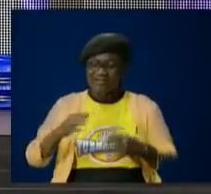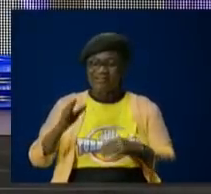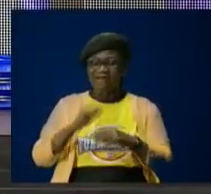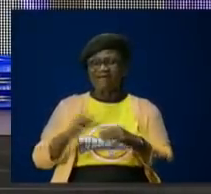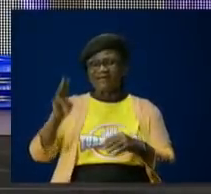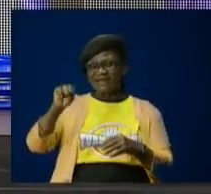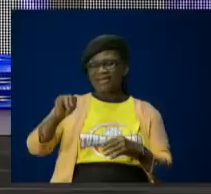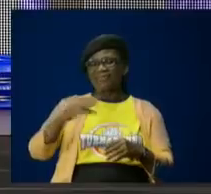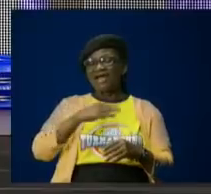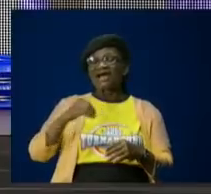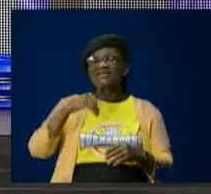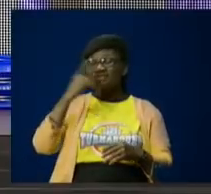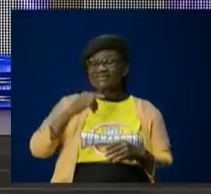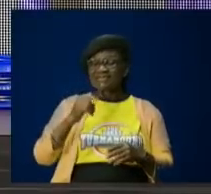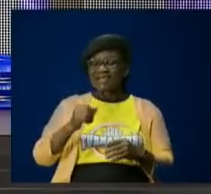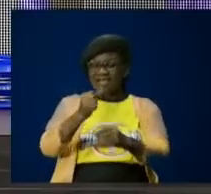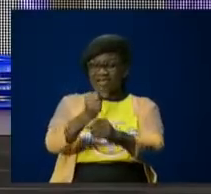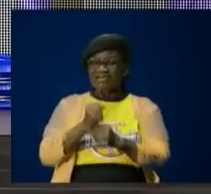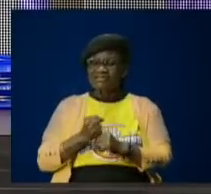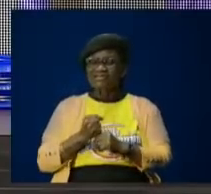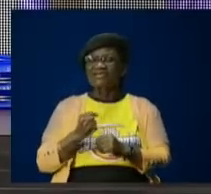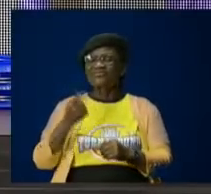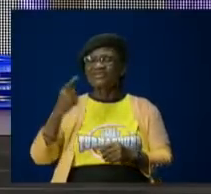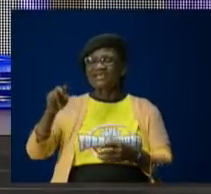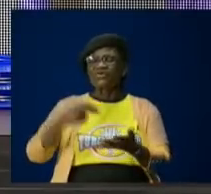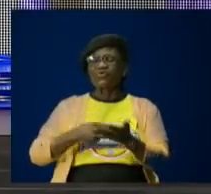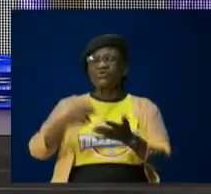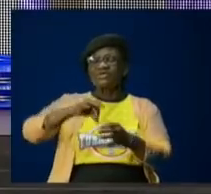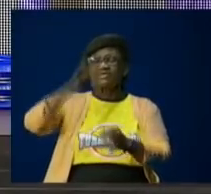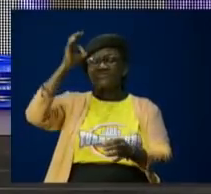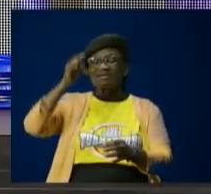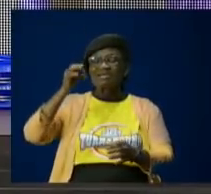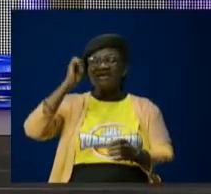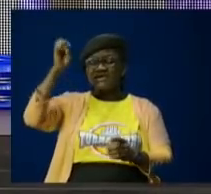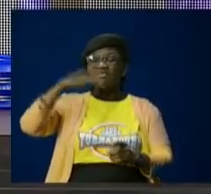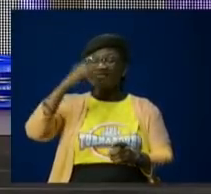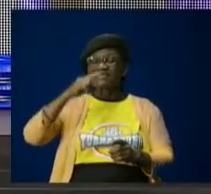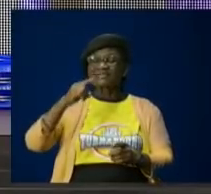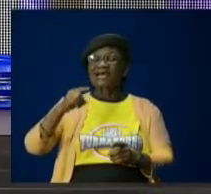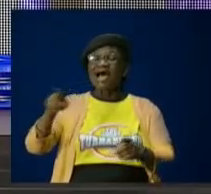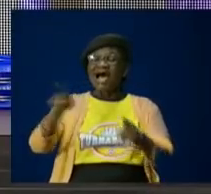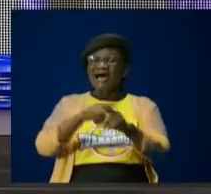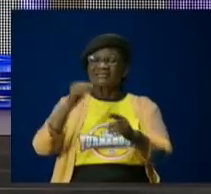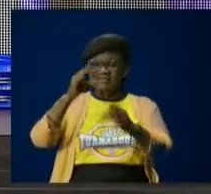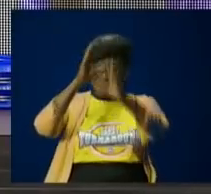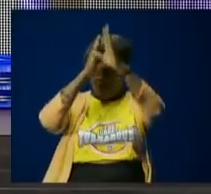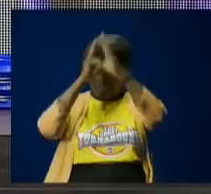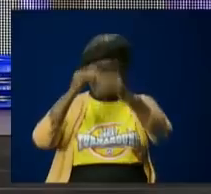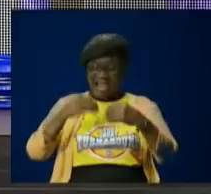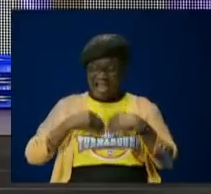Spirit." He said, "As the Father has sent me, so send I you."